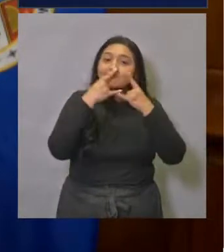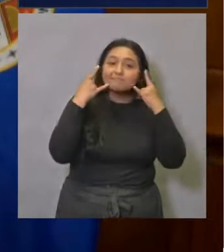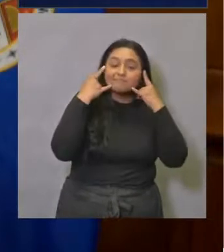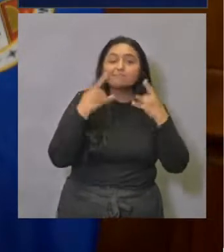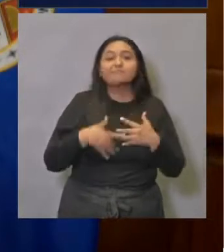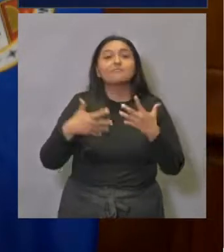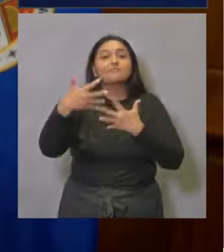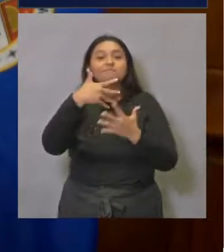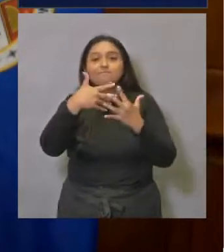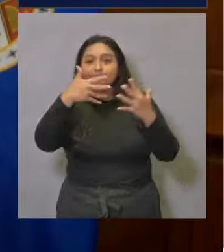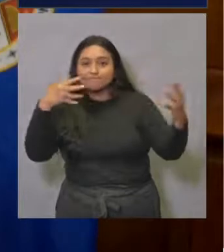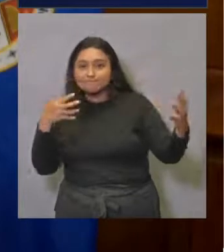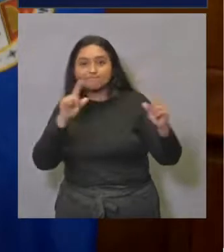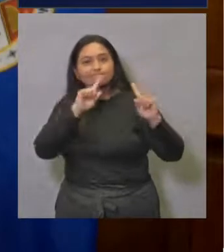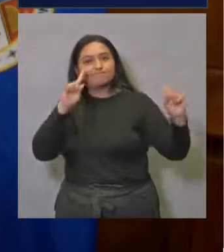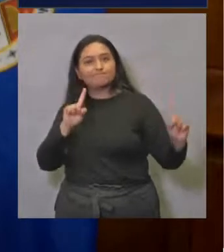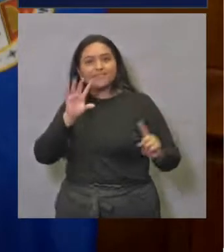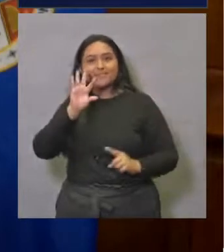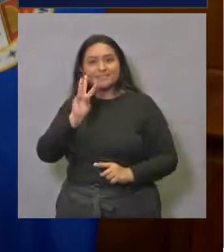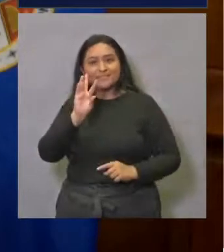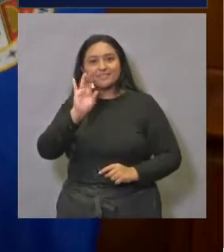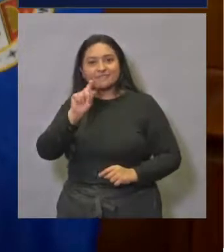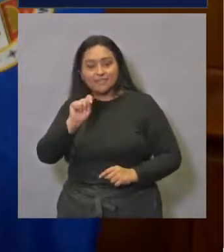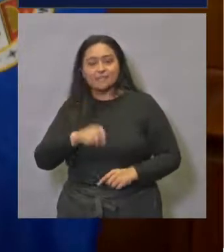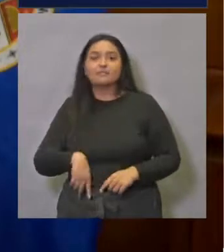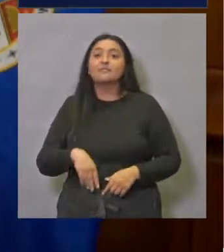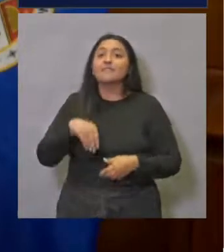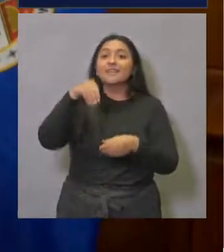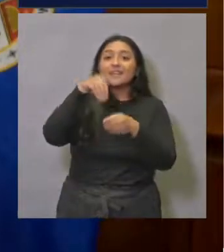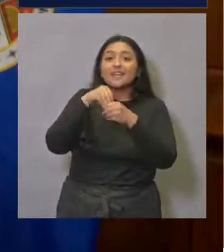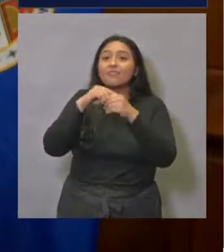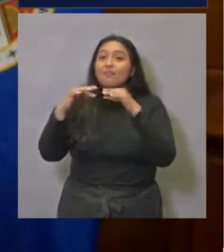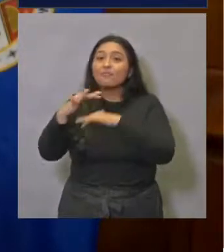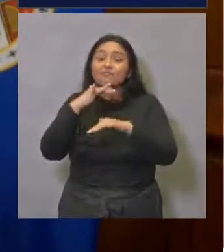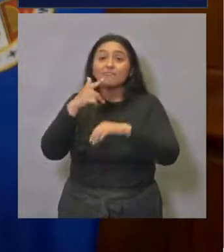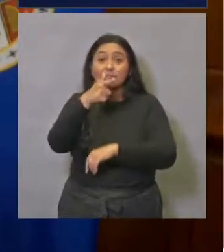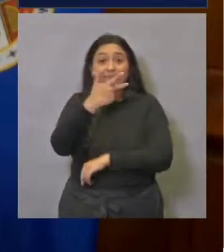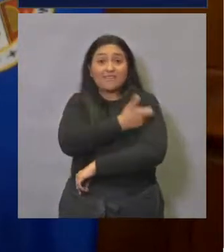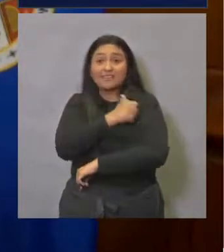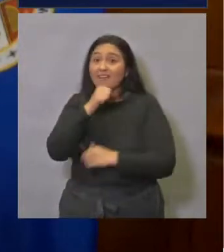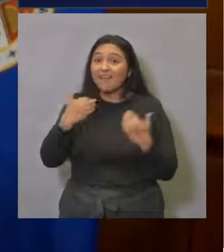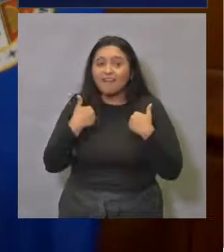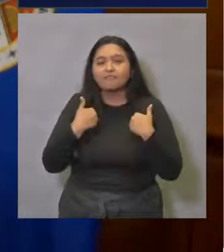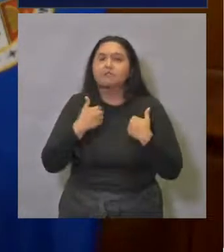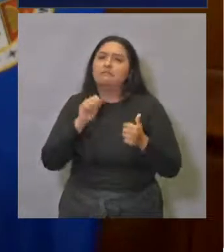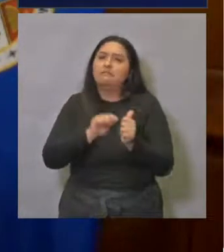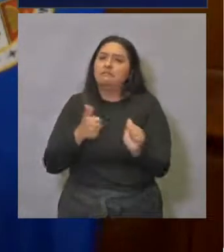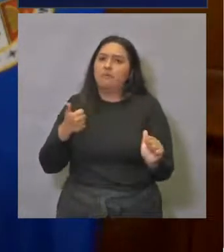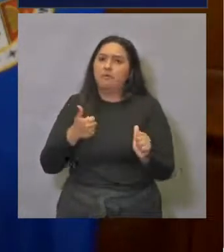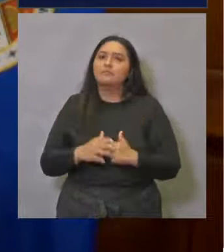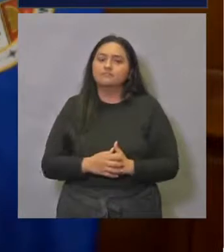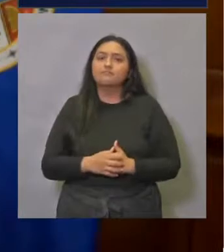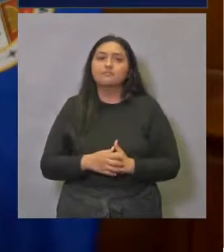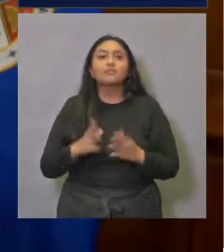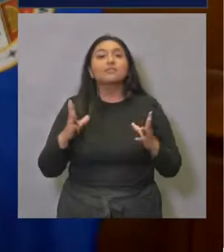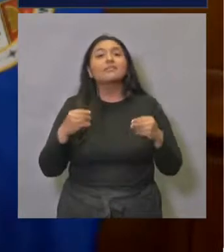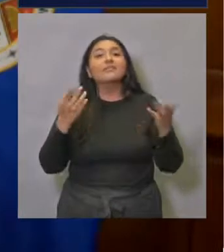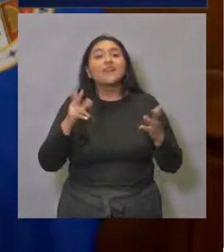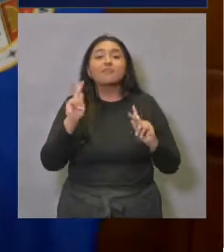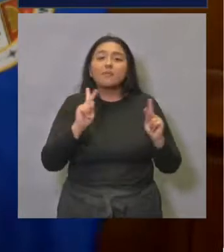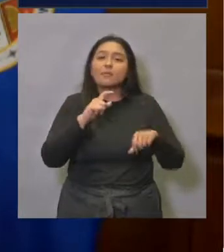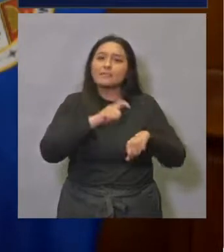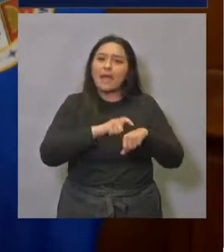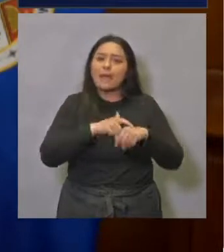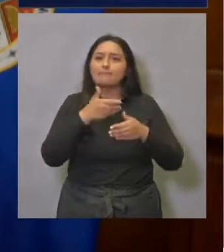distance, and avoid indoor gatherings if you aren't vaccinated. Let's give everyone time also that they need